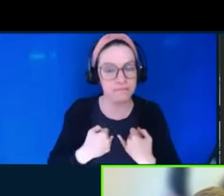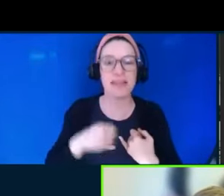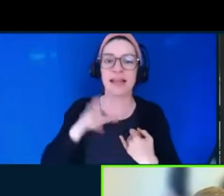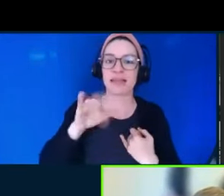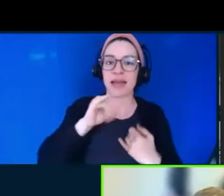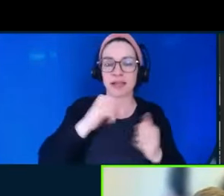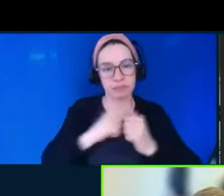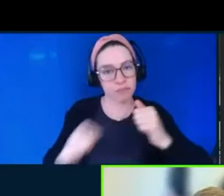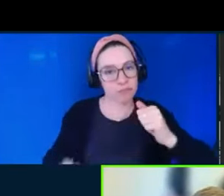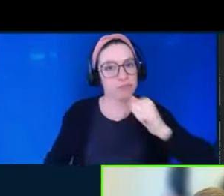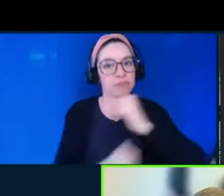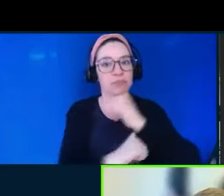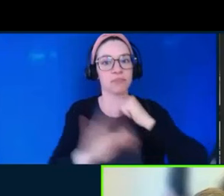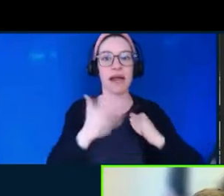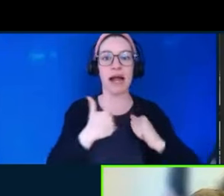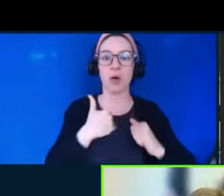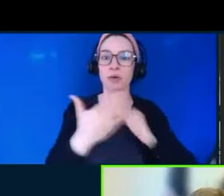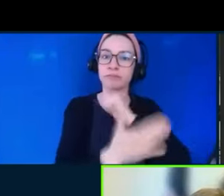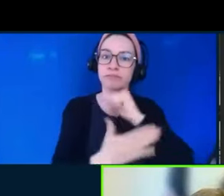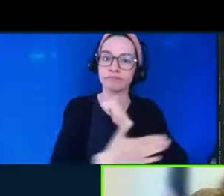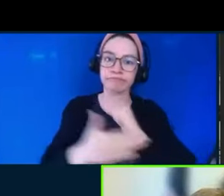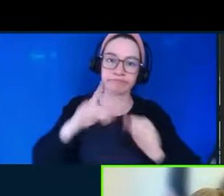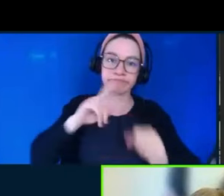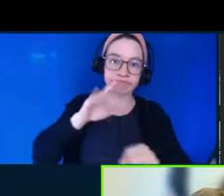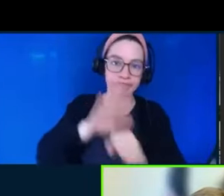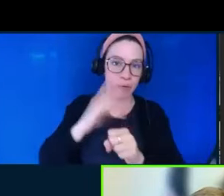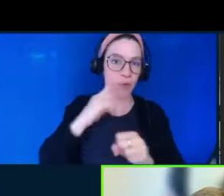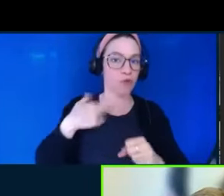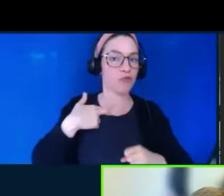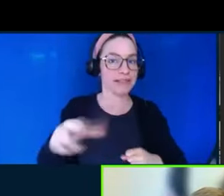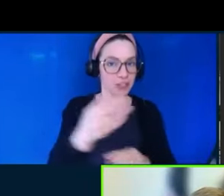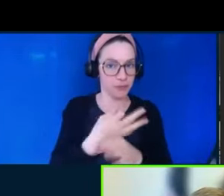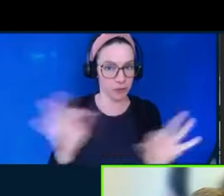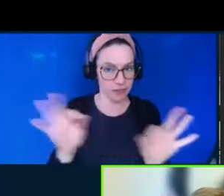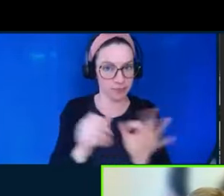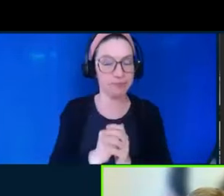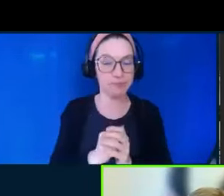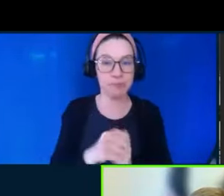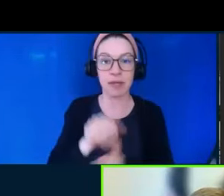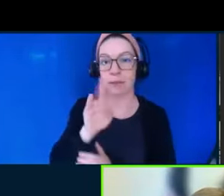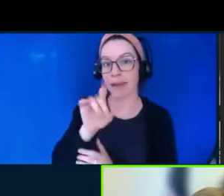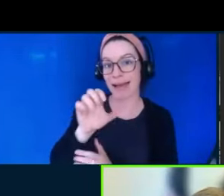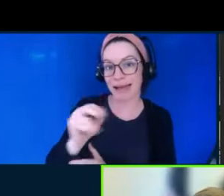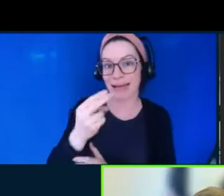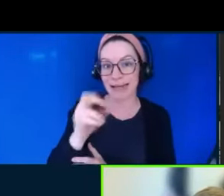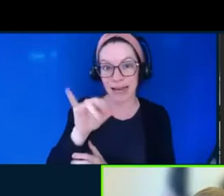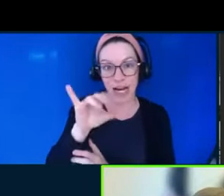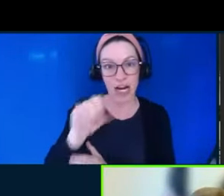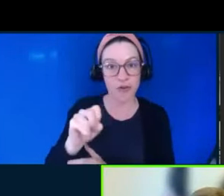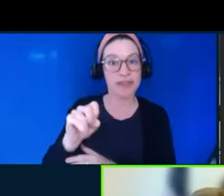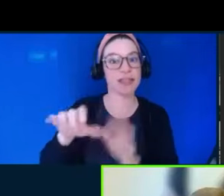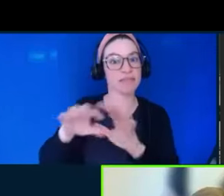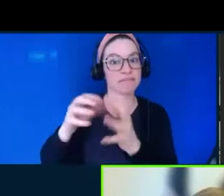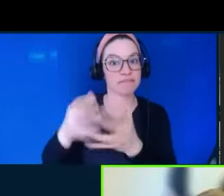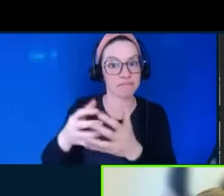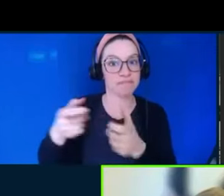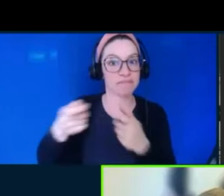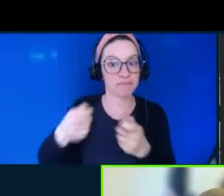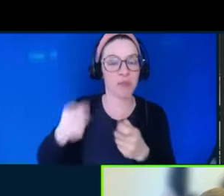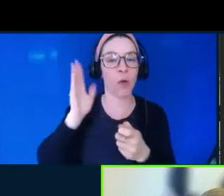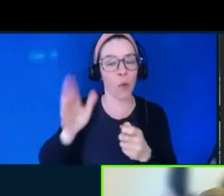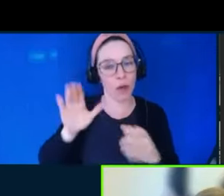to religious freedom. Now, to meet these challenges, the Biden-Harris administration is taking an array of actions. For example, President